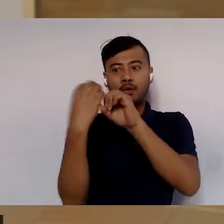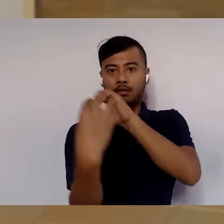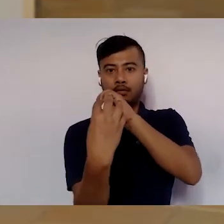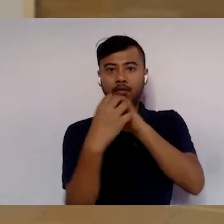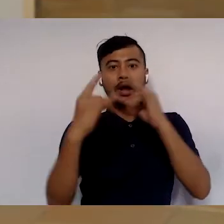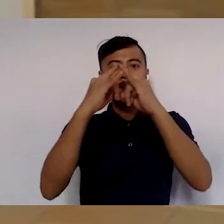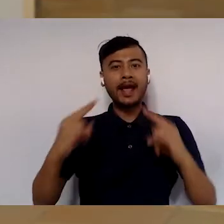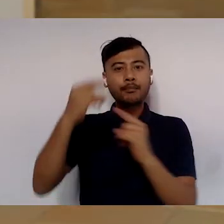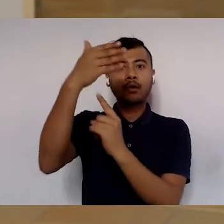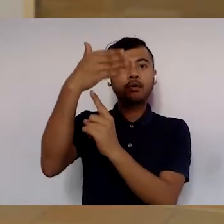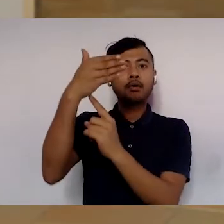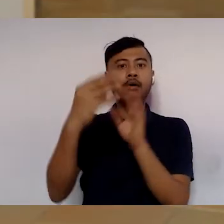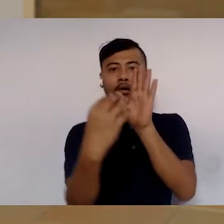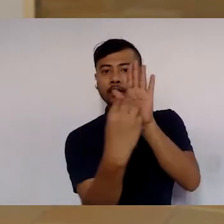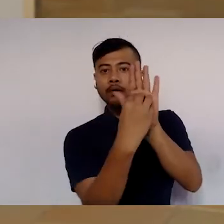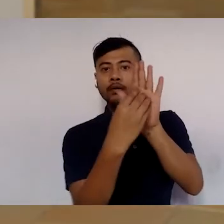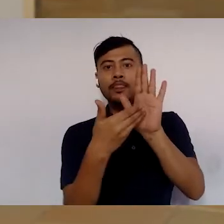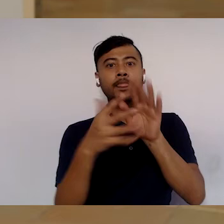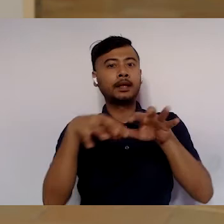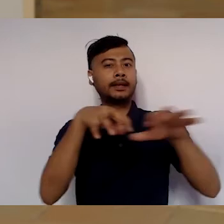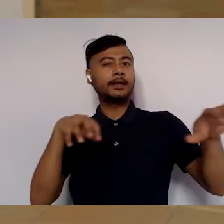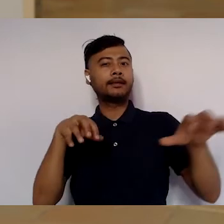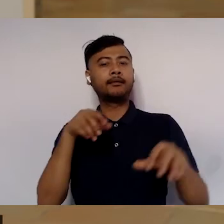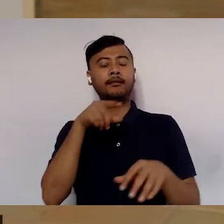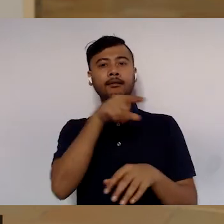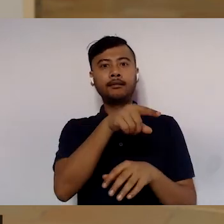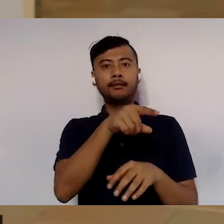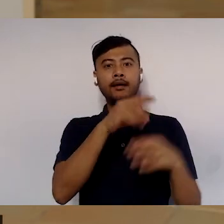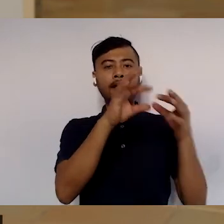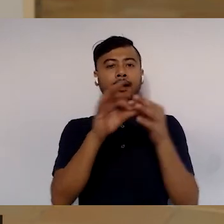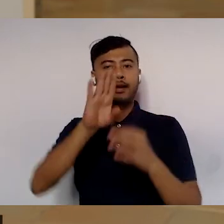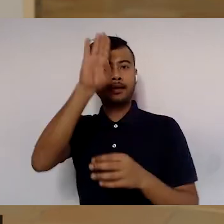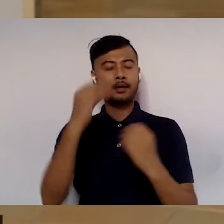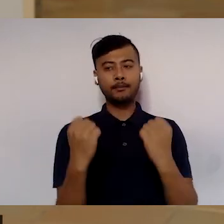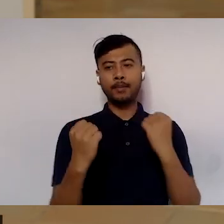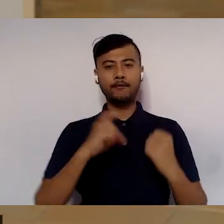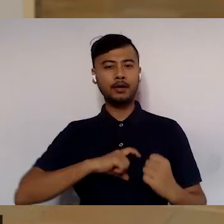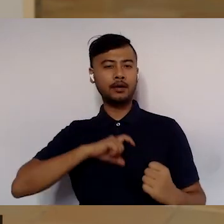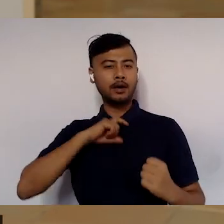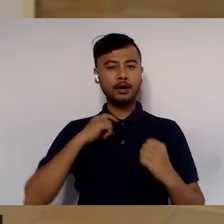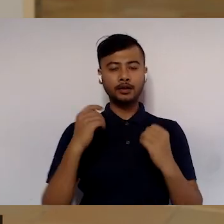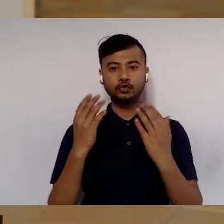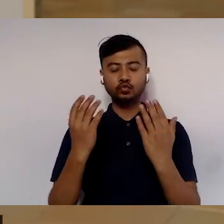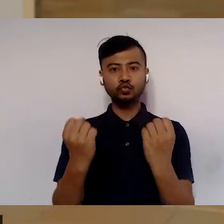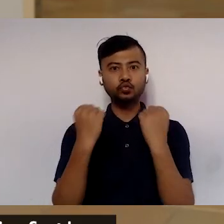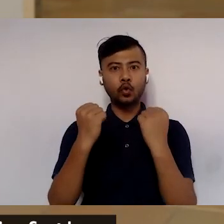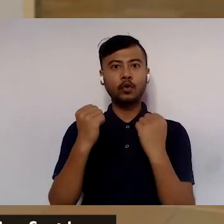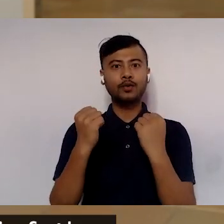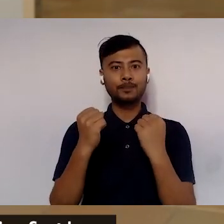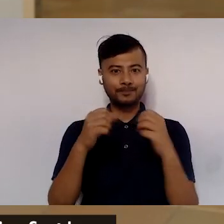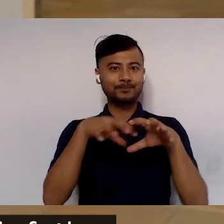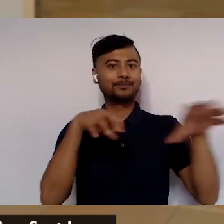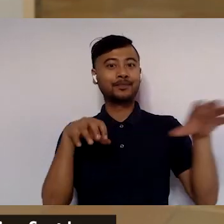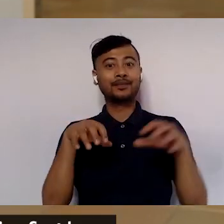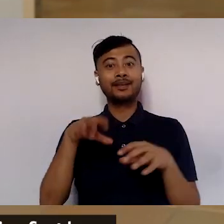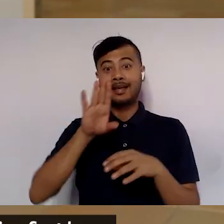ruler, symbolised by this magnificent beast. But the motif also draws on other traditions. Tipu